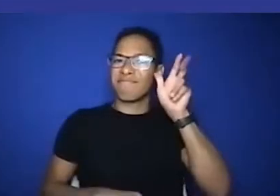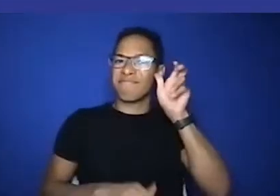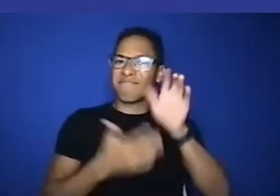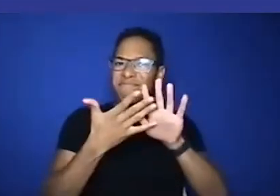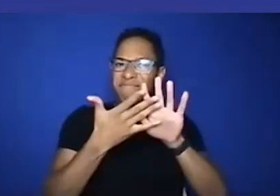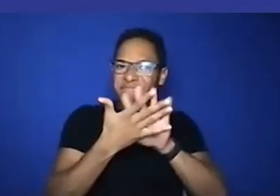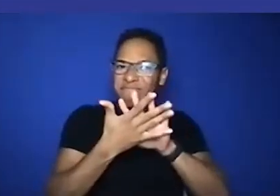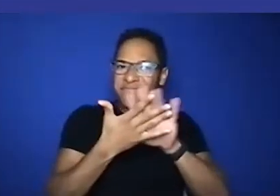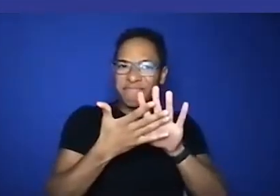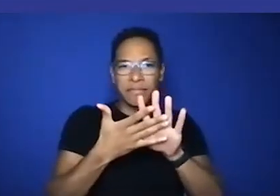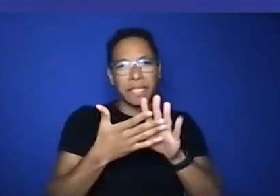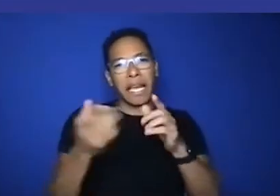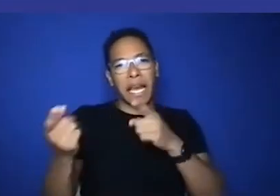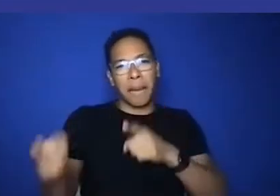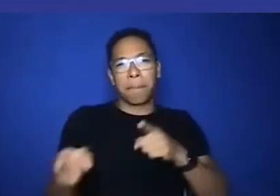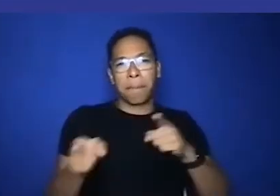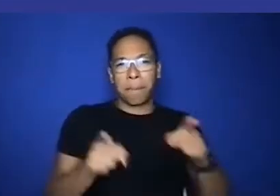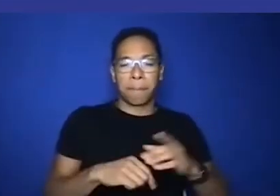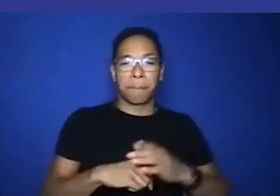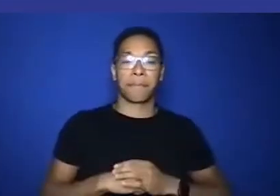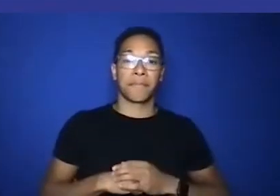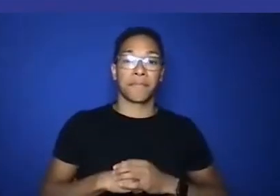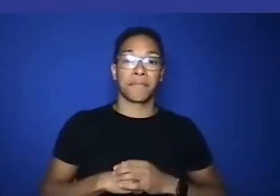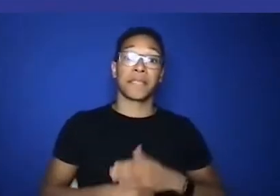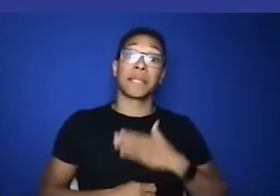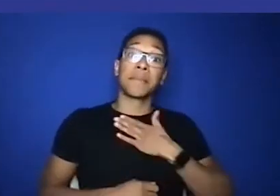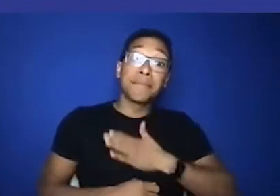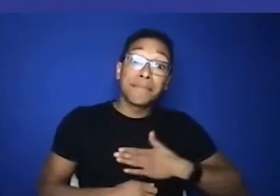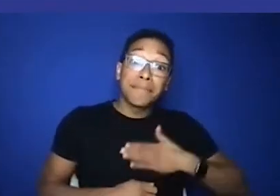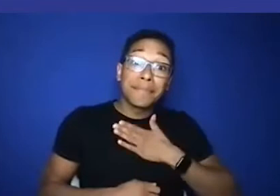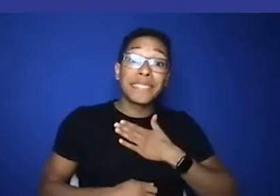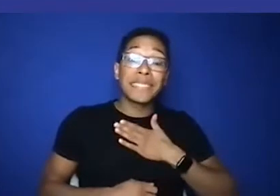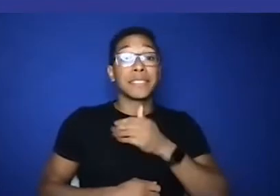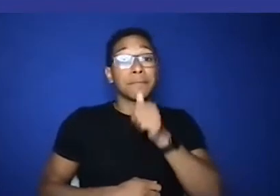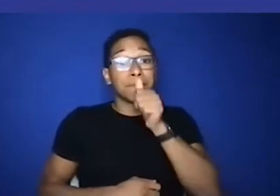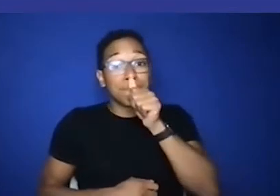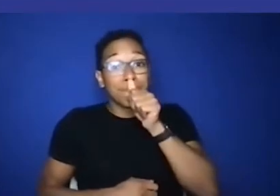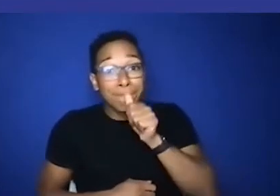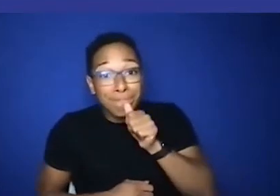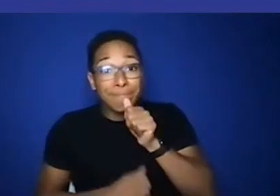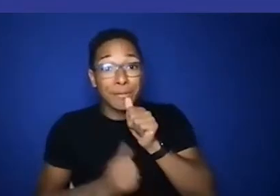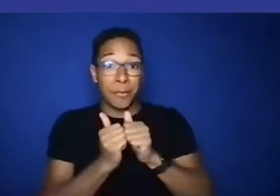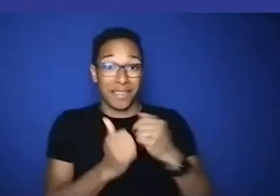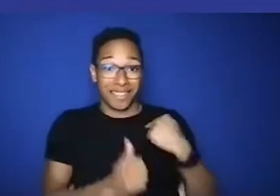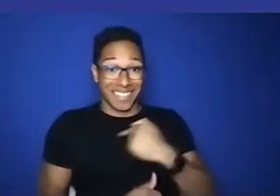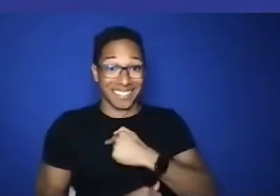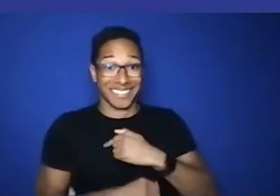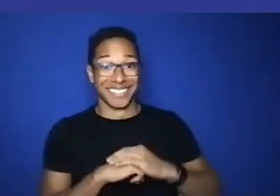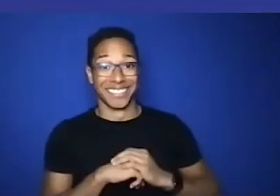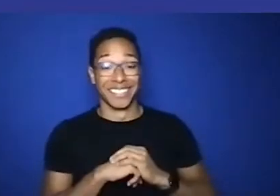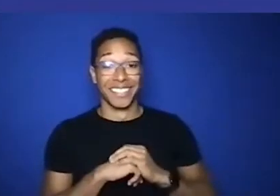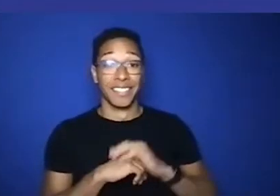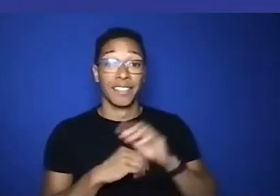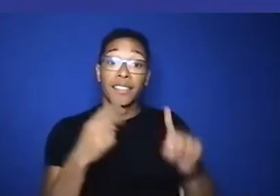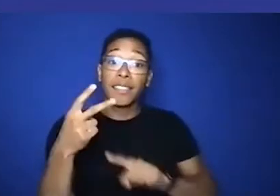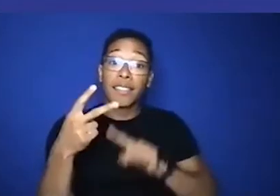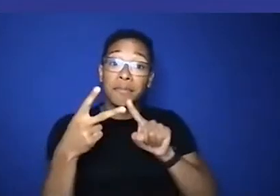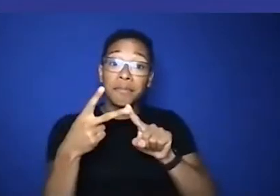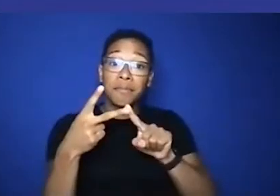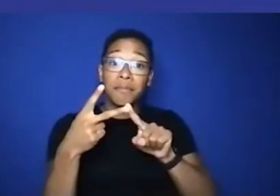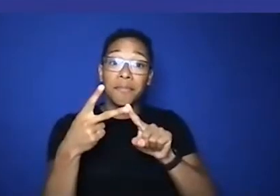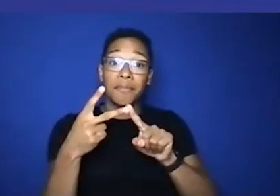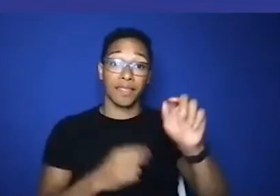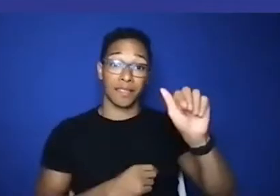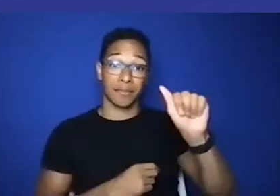together. Please extend grace and patience to all of us. Second, an ASL